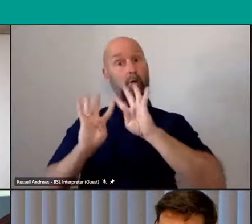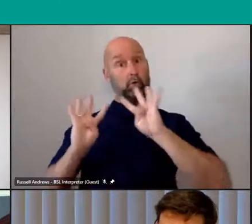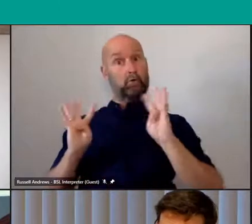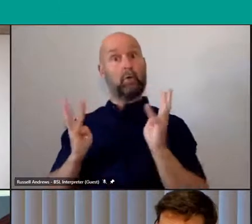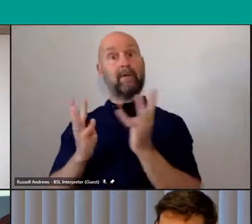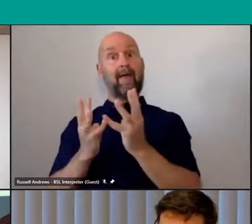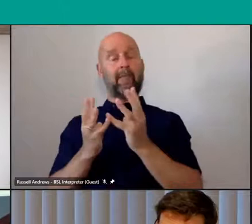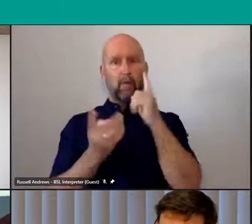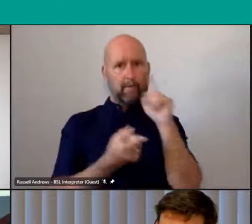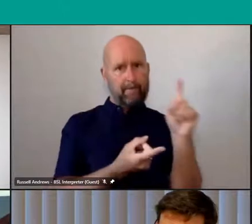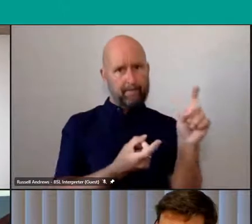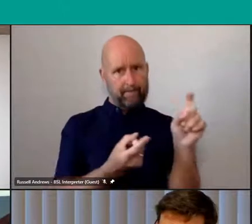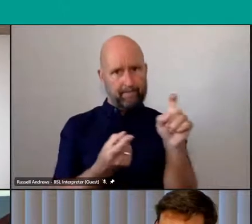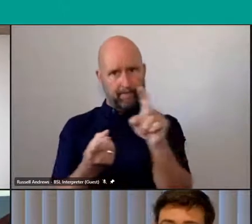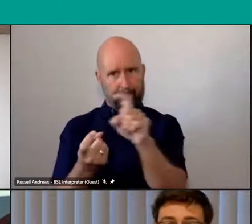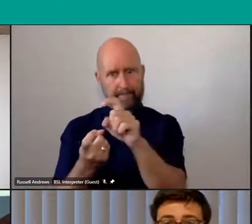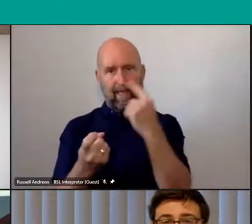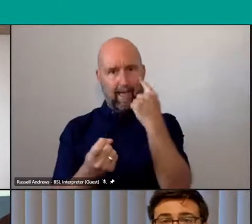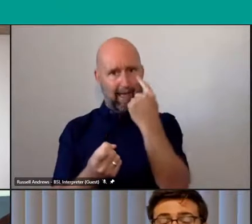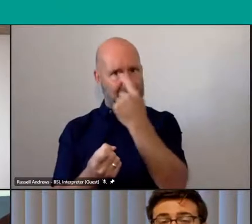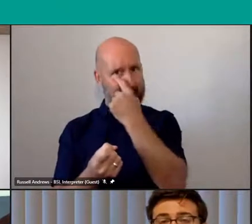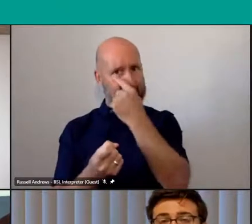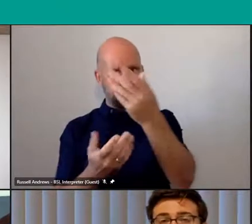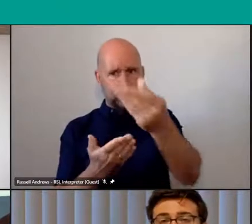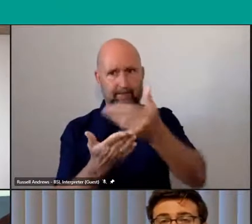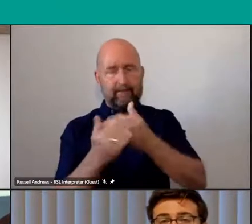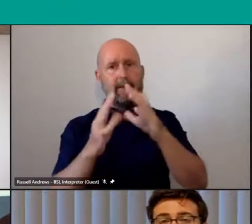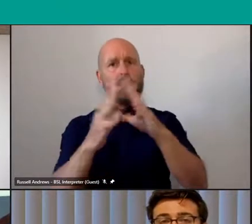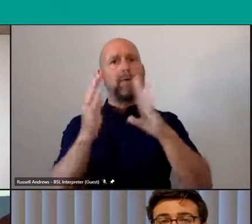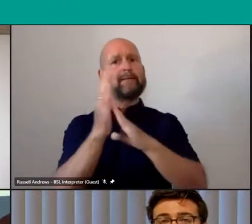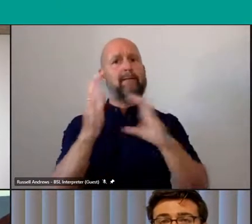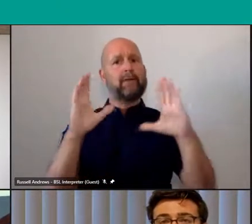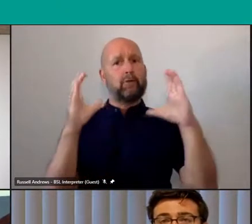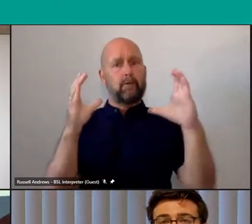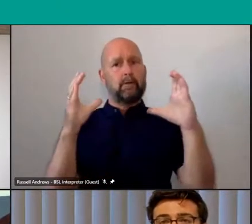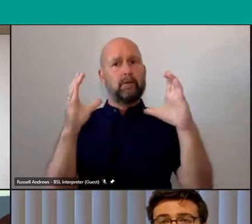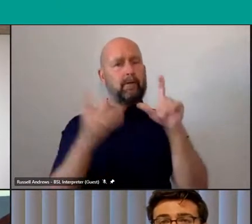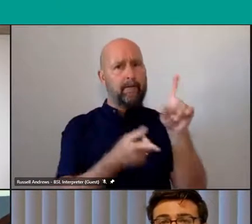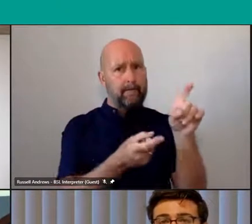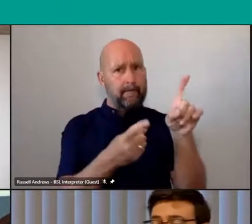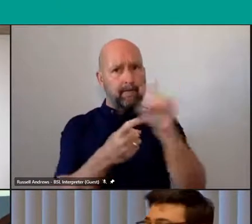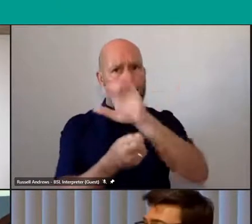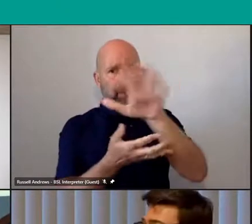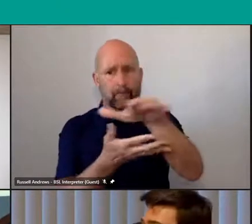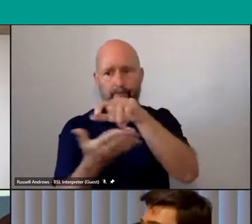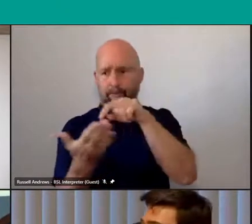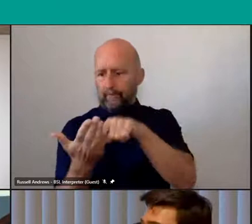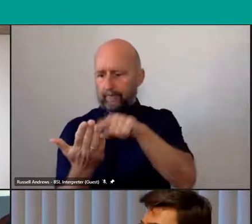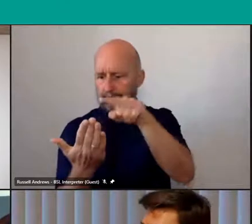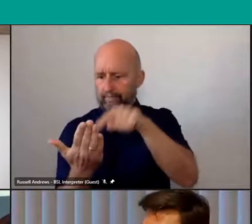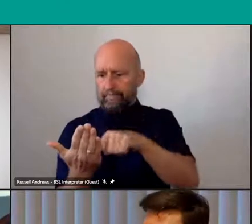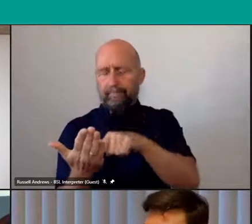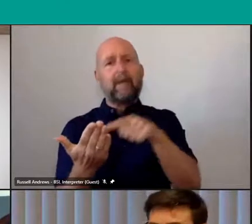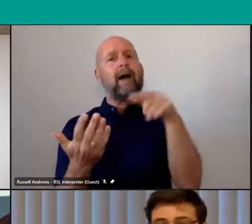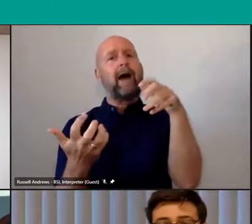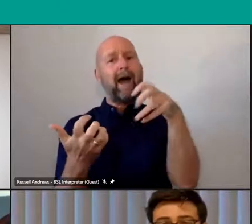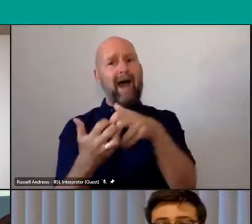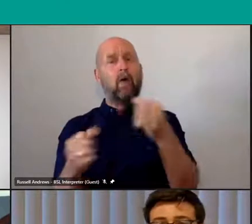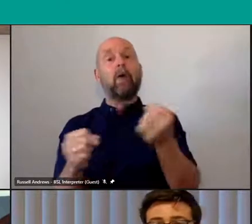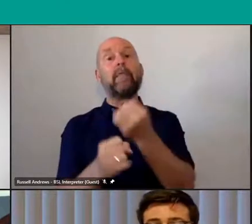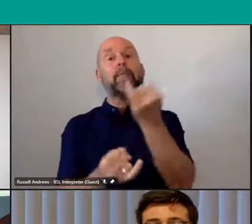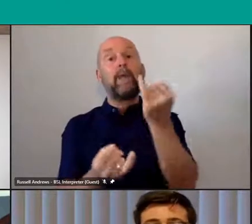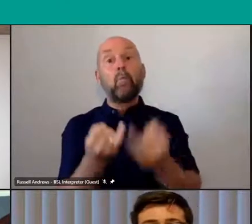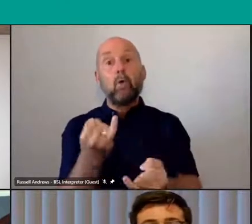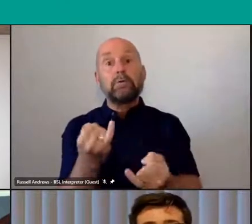evidence of inequalities in Greater Manchester into synthesis, and we've seen how those inequalities have been exacerbated by